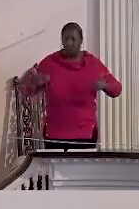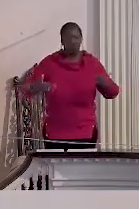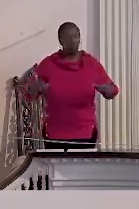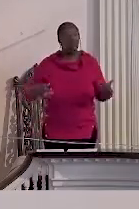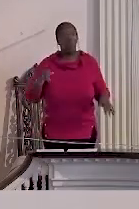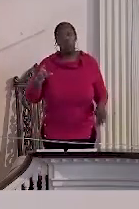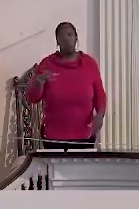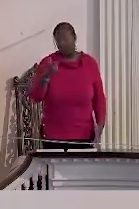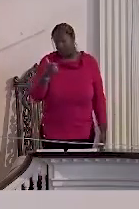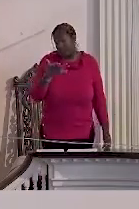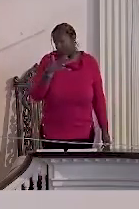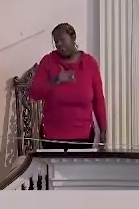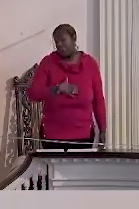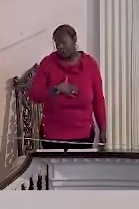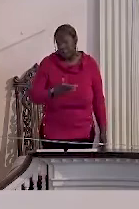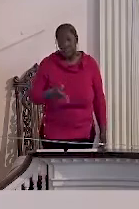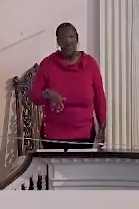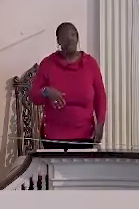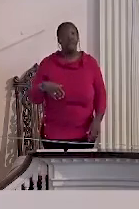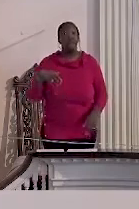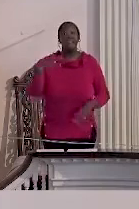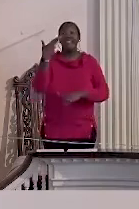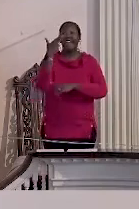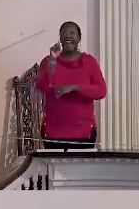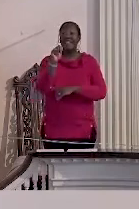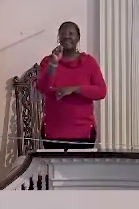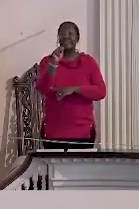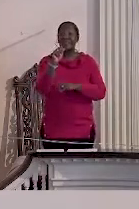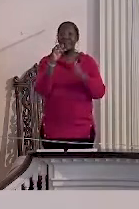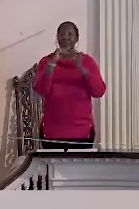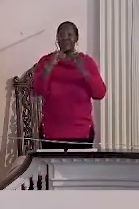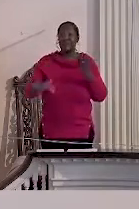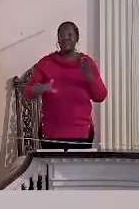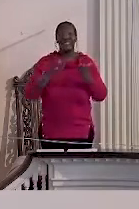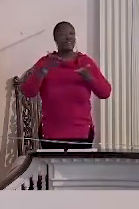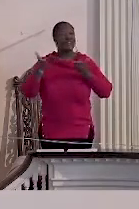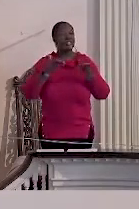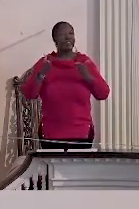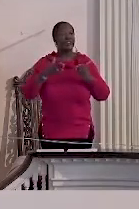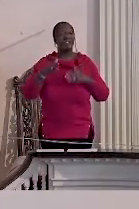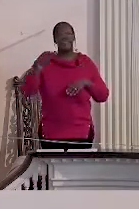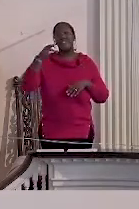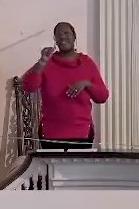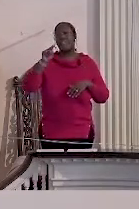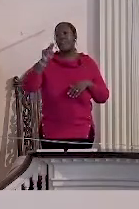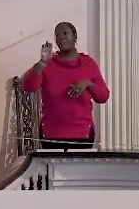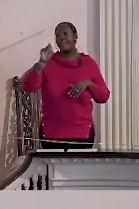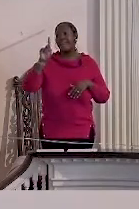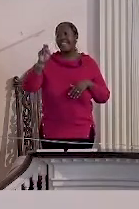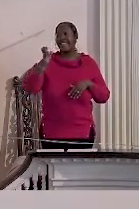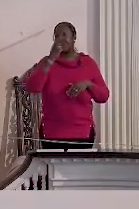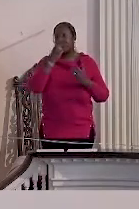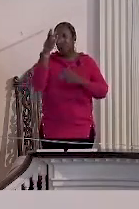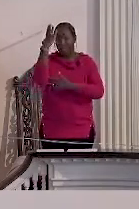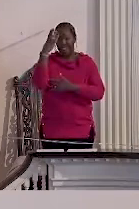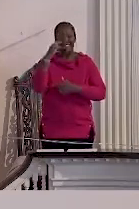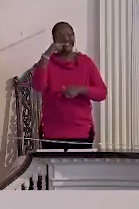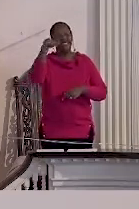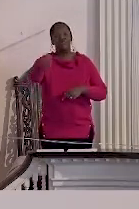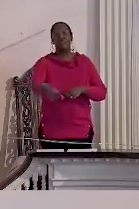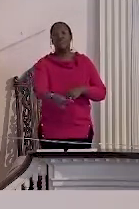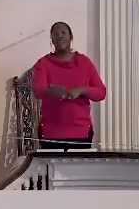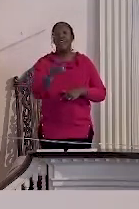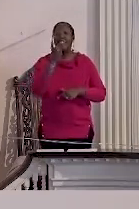or if you're just hungry, the high schoolers are serving pancake breakfast downstairs in the dining room right after the service